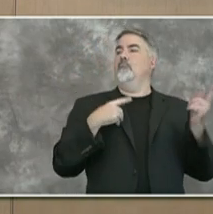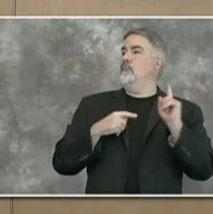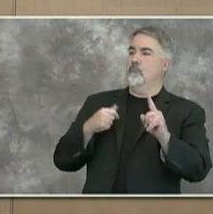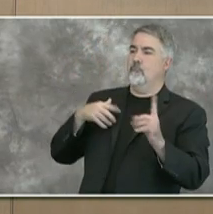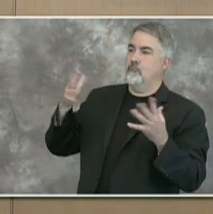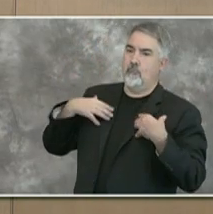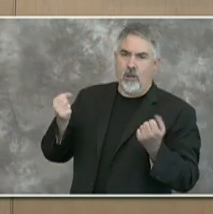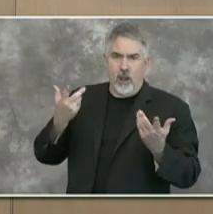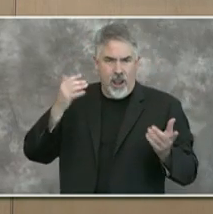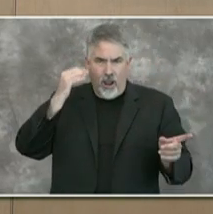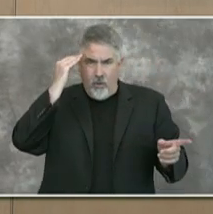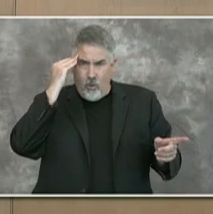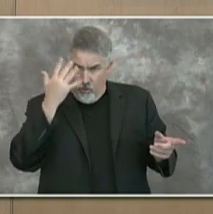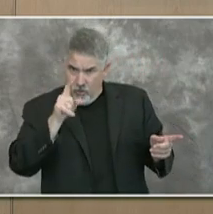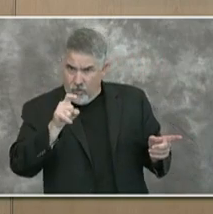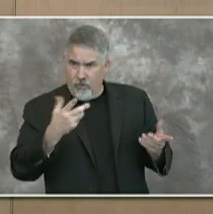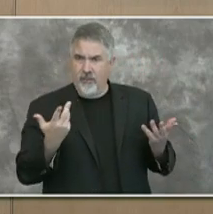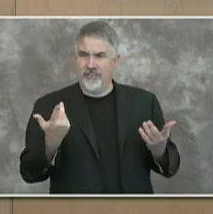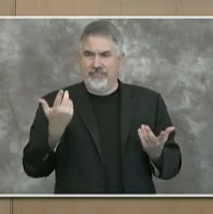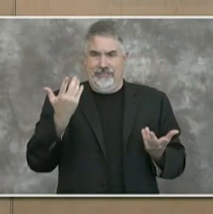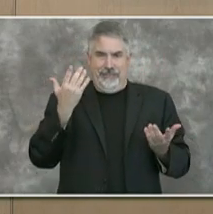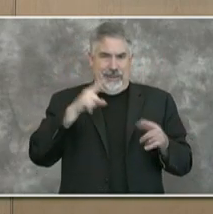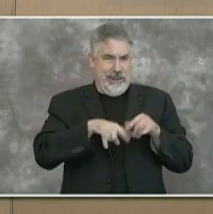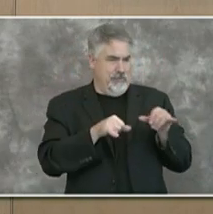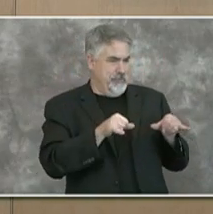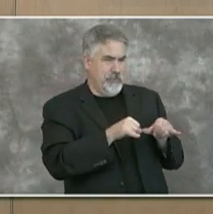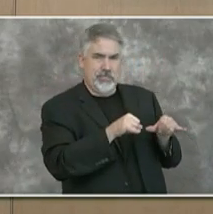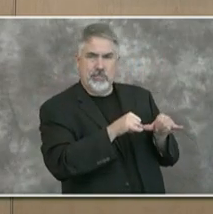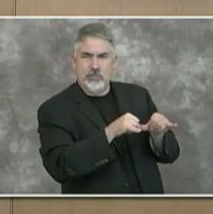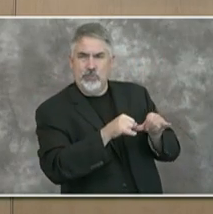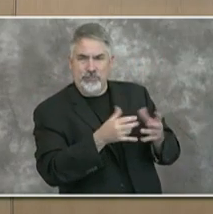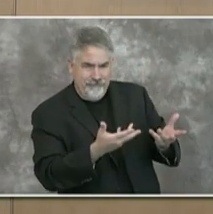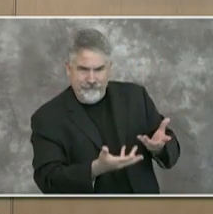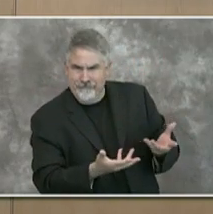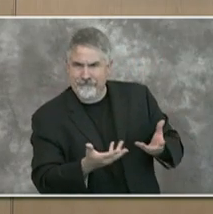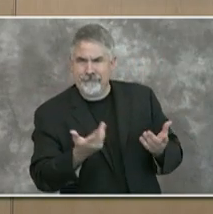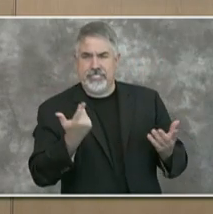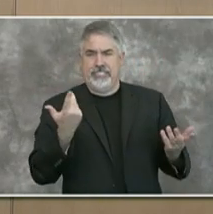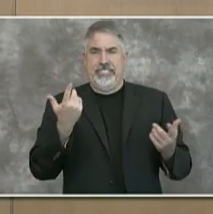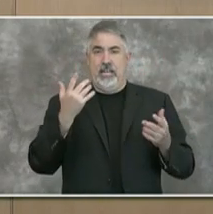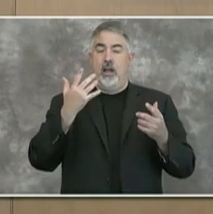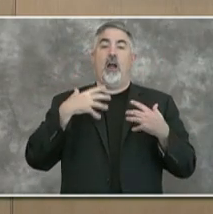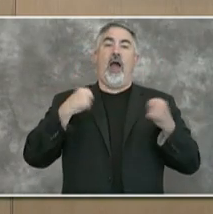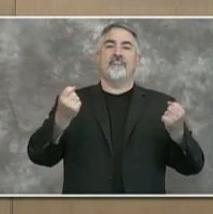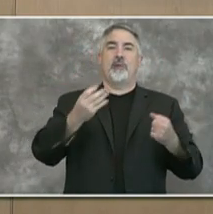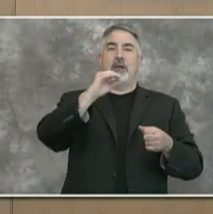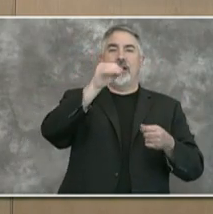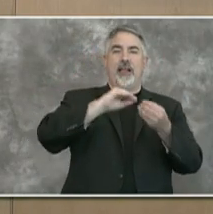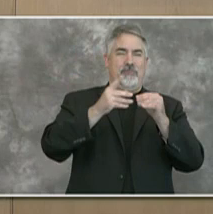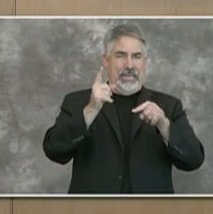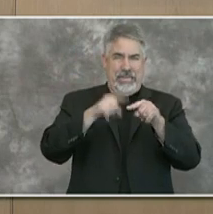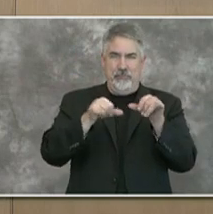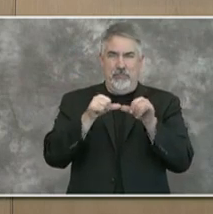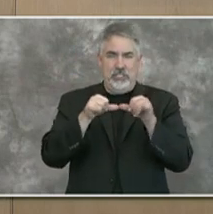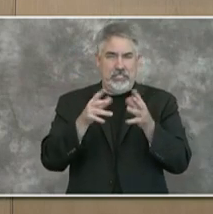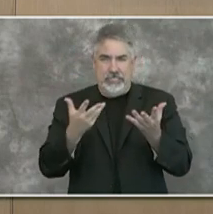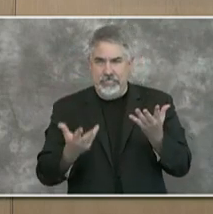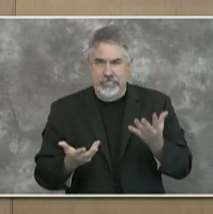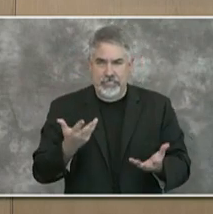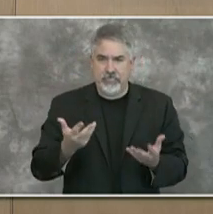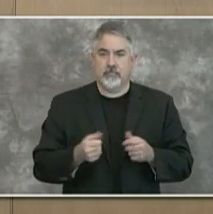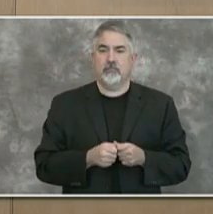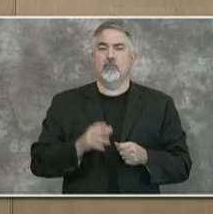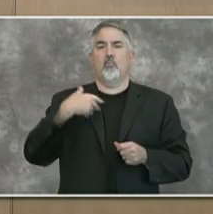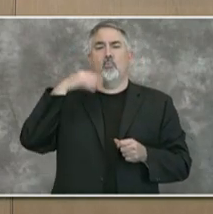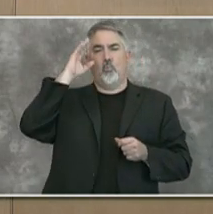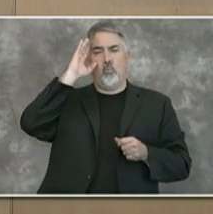this point in time, we do not have information that we are reporting about recovery time, and I know that is a metric that